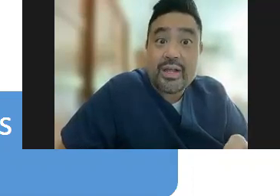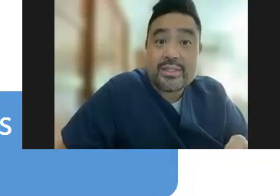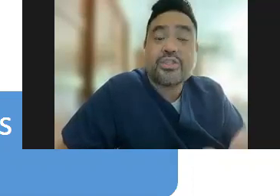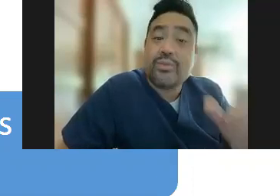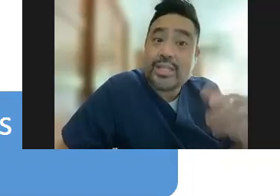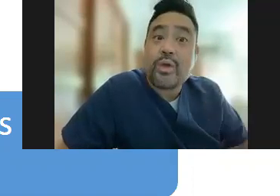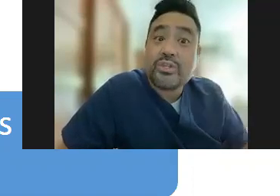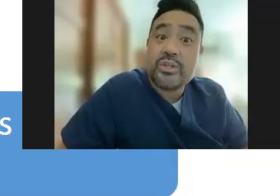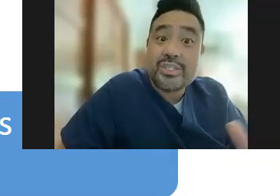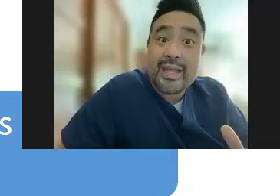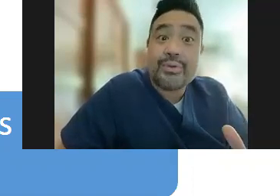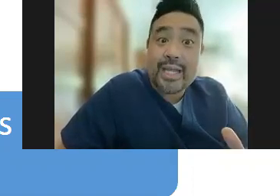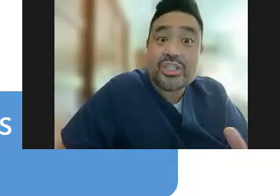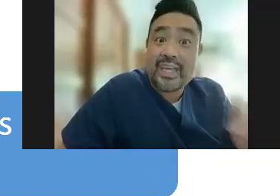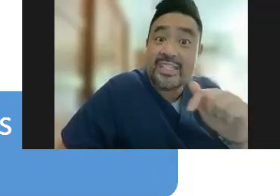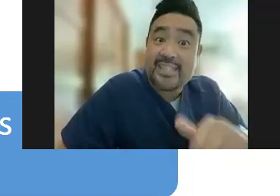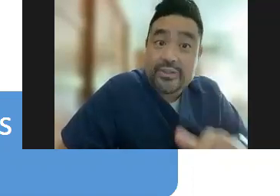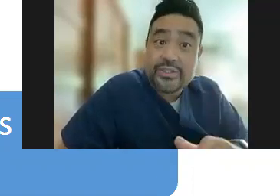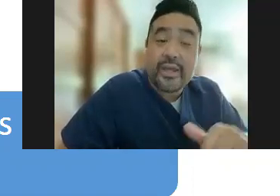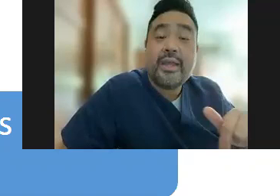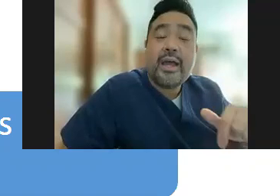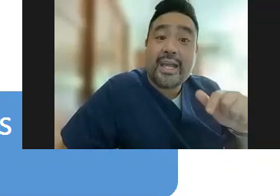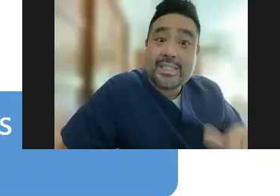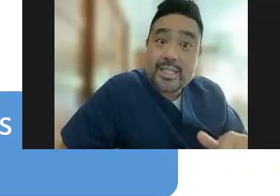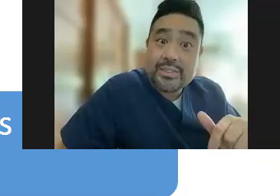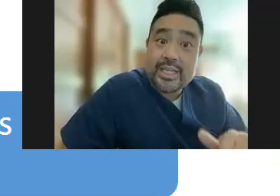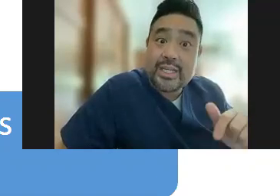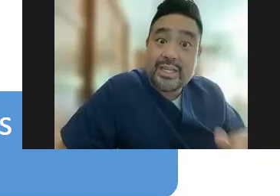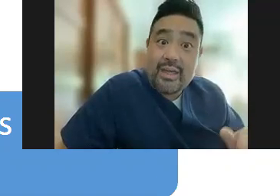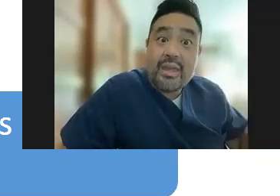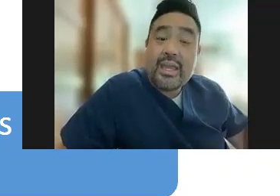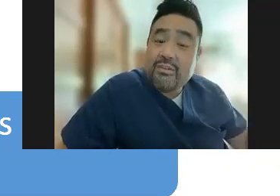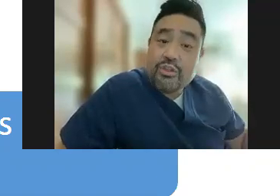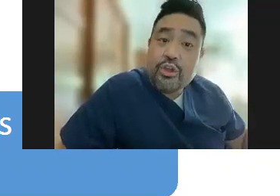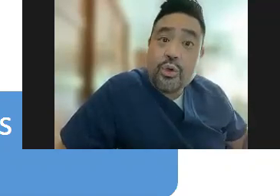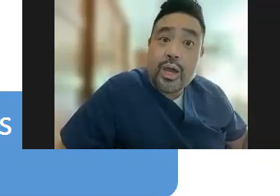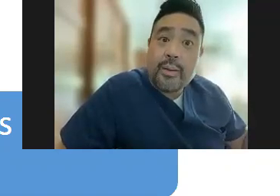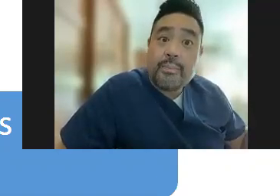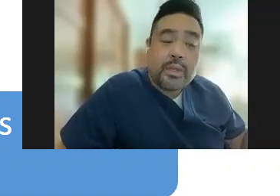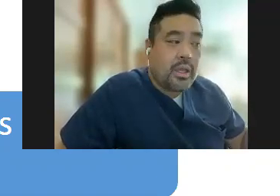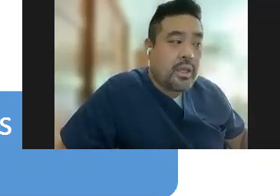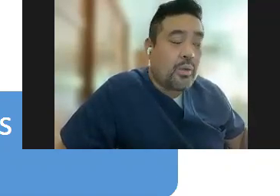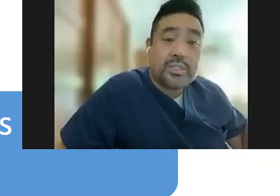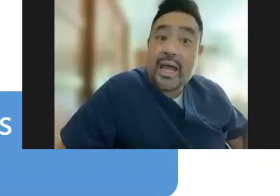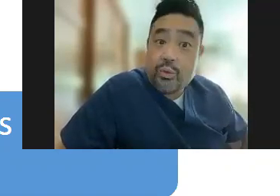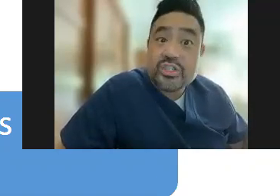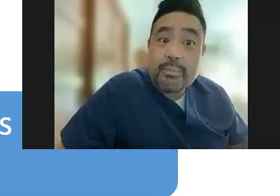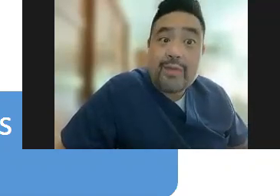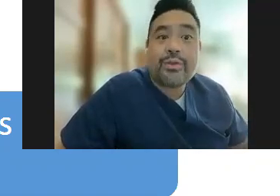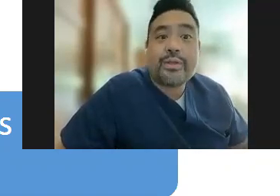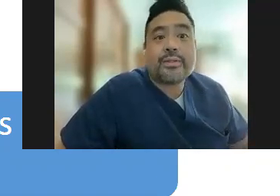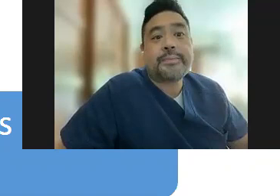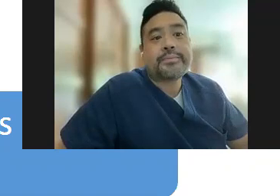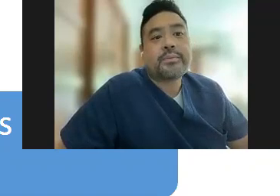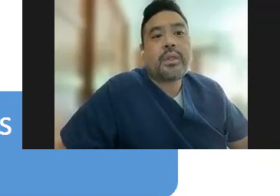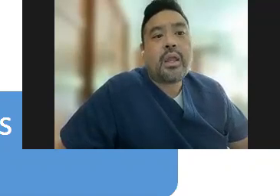and variants. And so that's why you're still seeing that protection against Delta, against hospitalization and death, even though it was not originally made